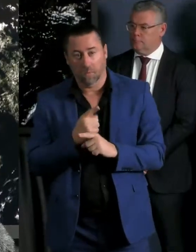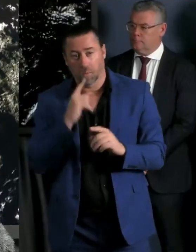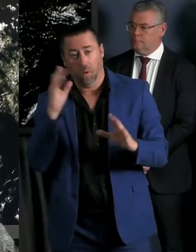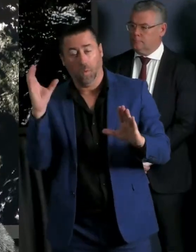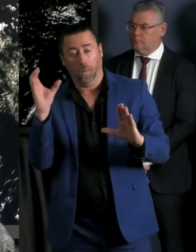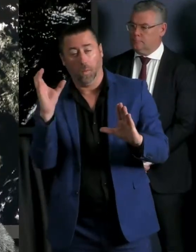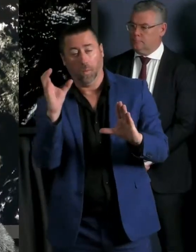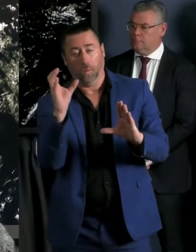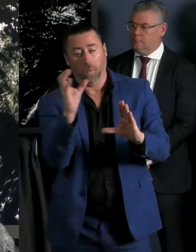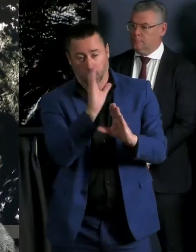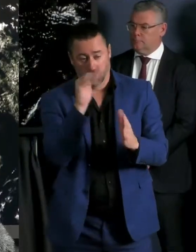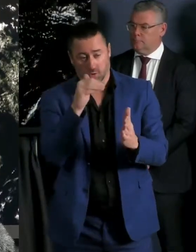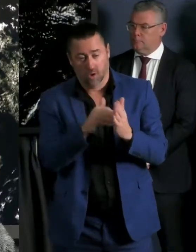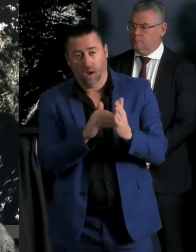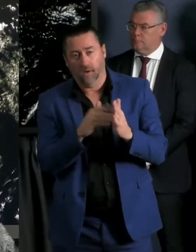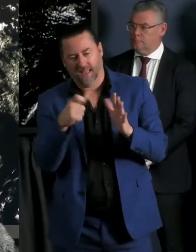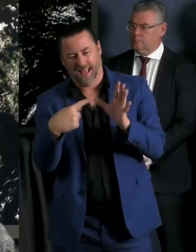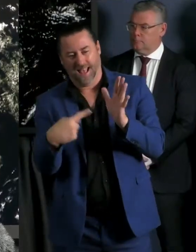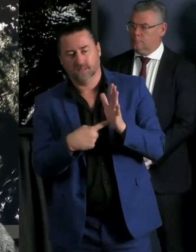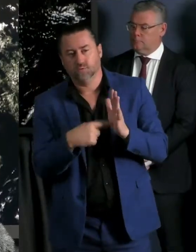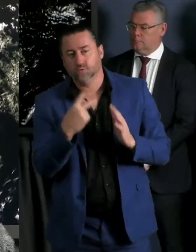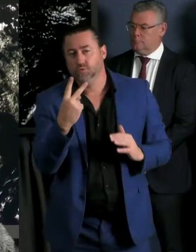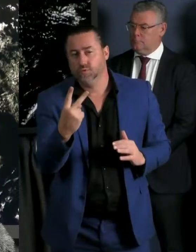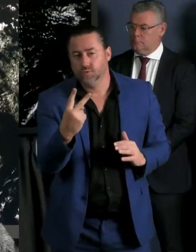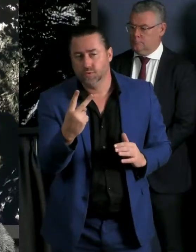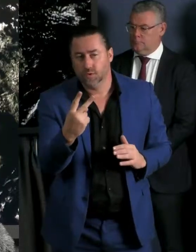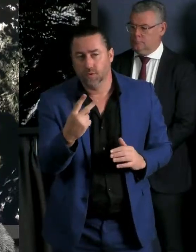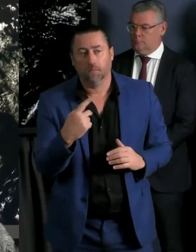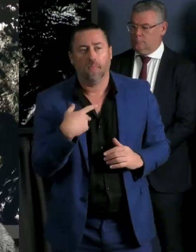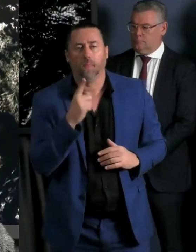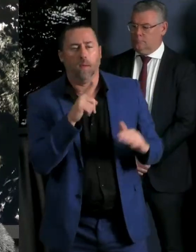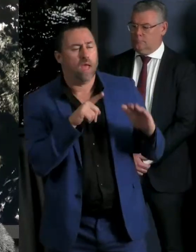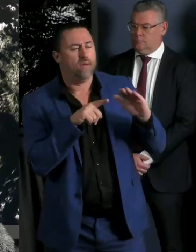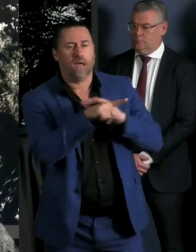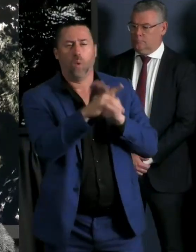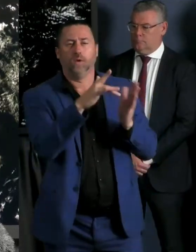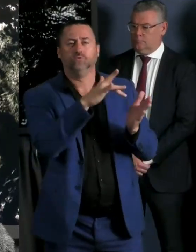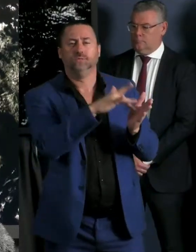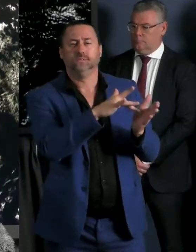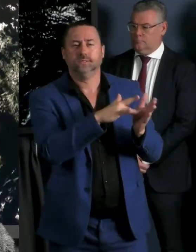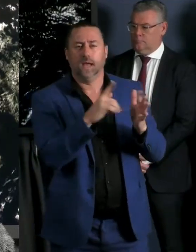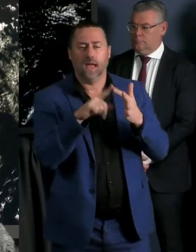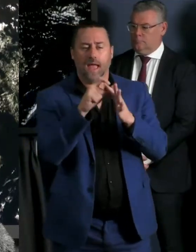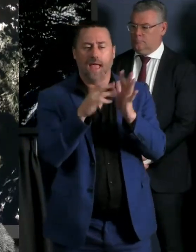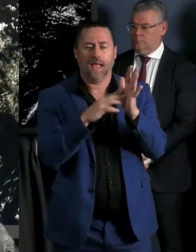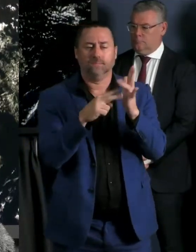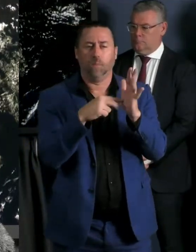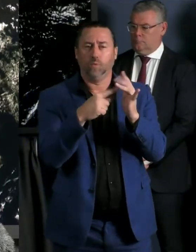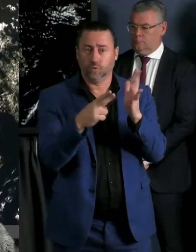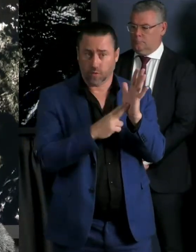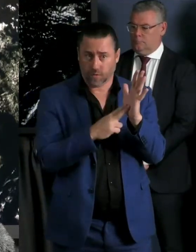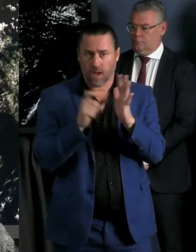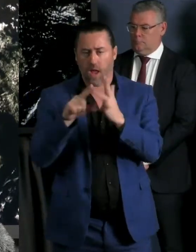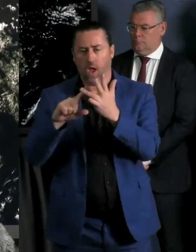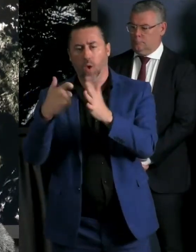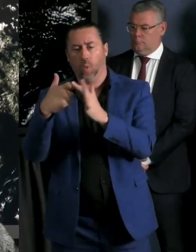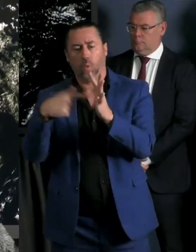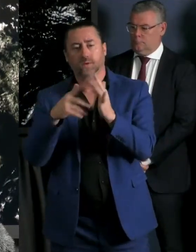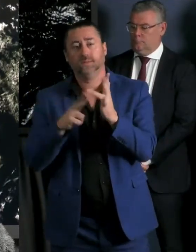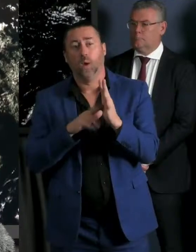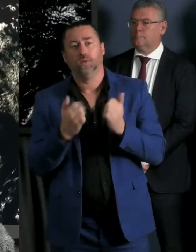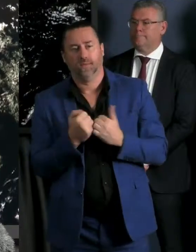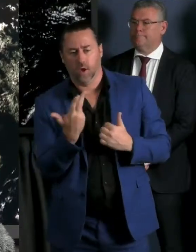Category 2. We currently have 93 people in our evacuation centre in Edmonton and Cooktown. Could I